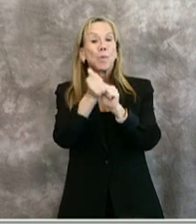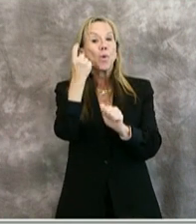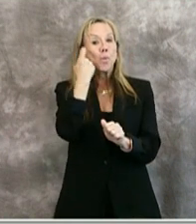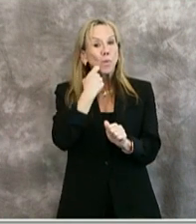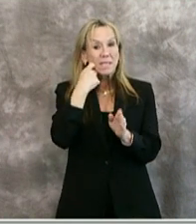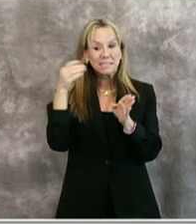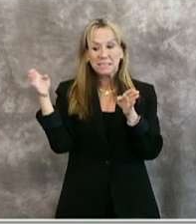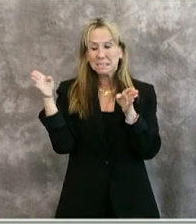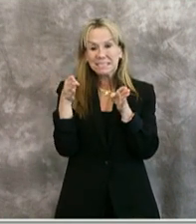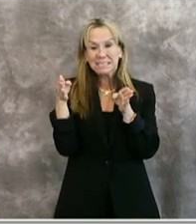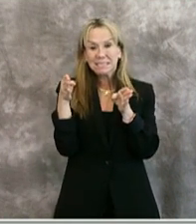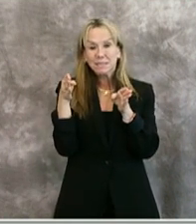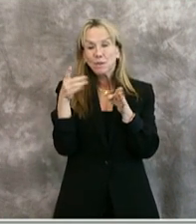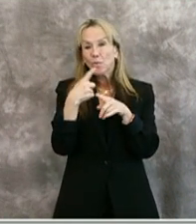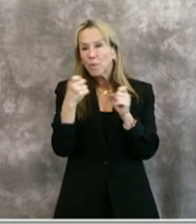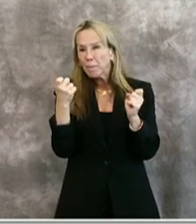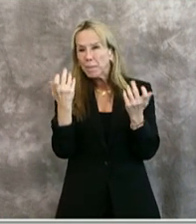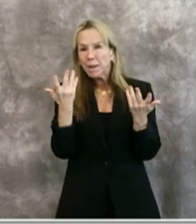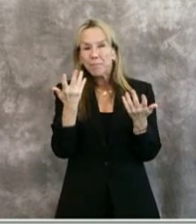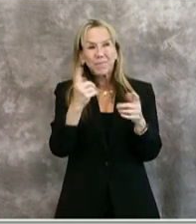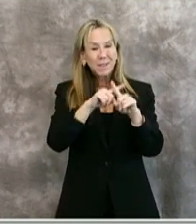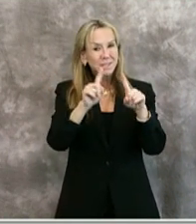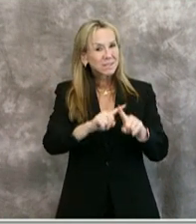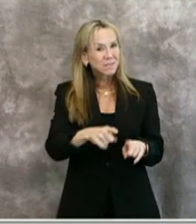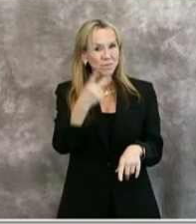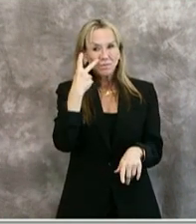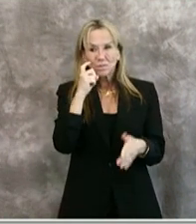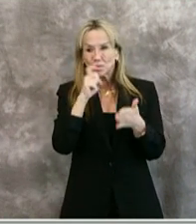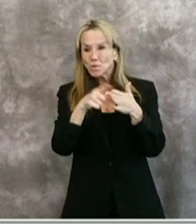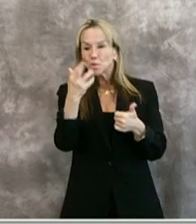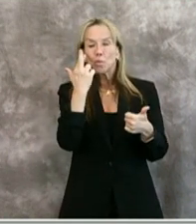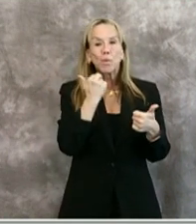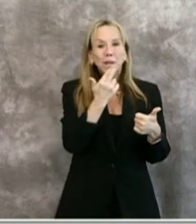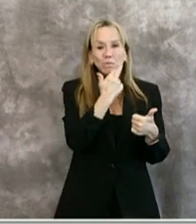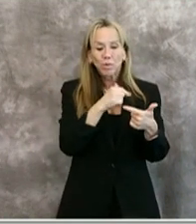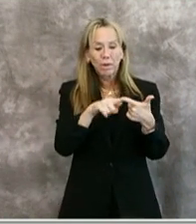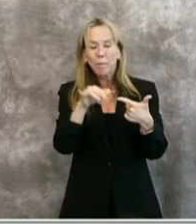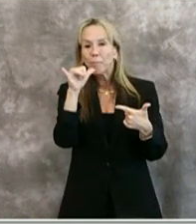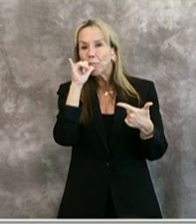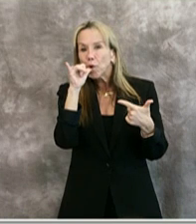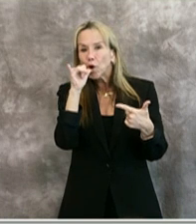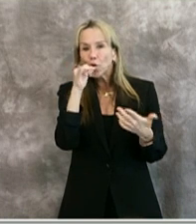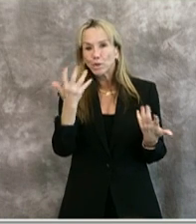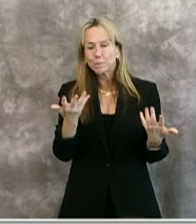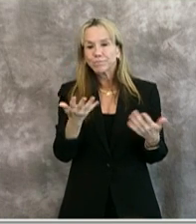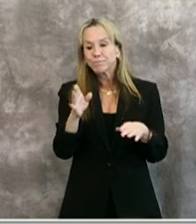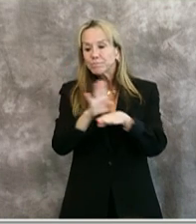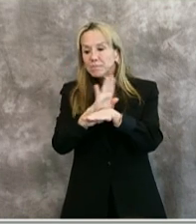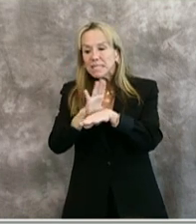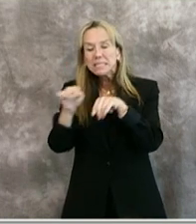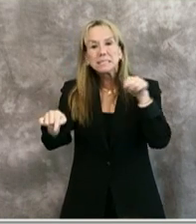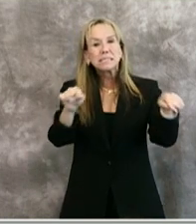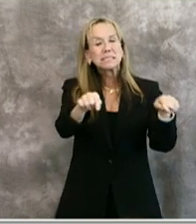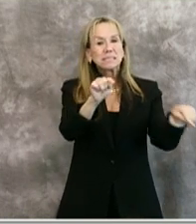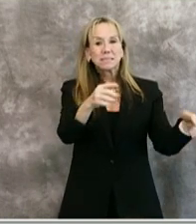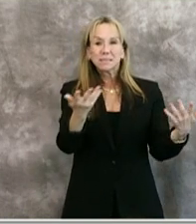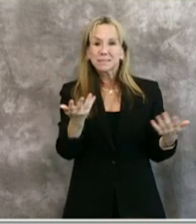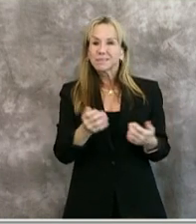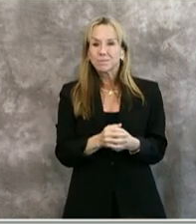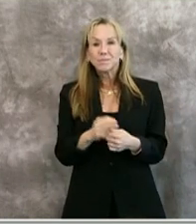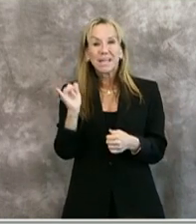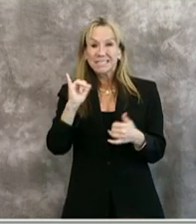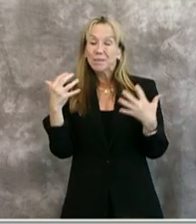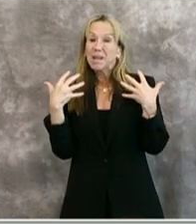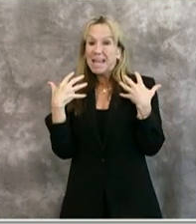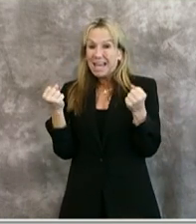recent, ranging from restaurants and or bars to businesses as well